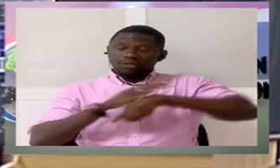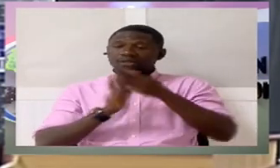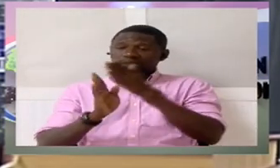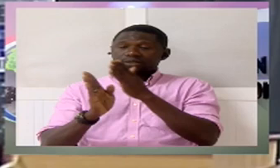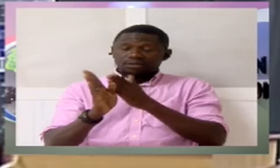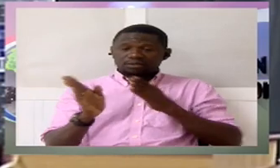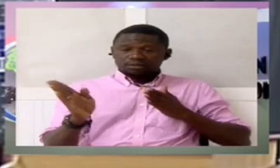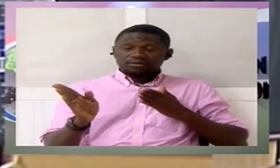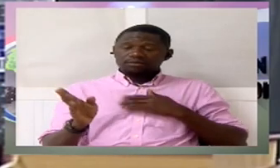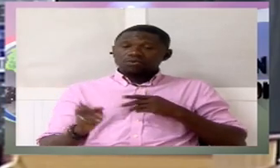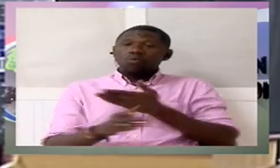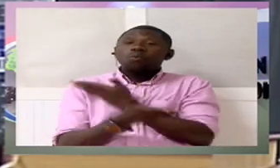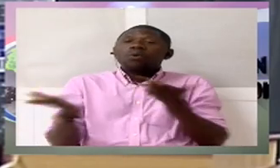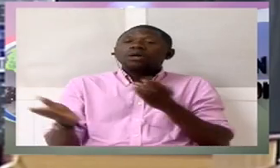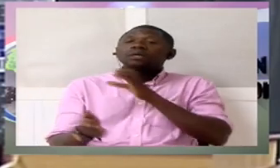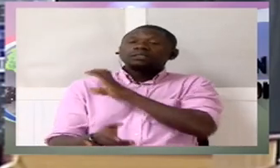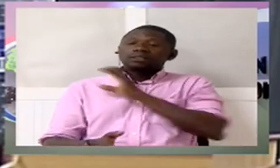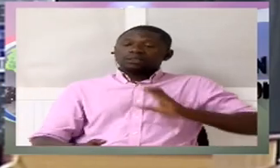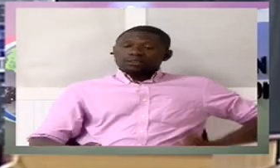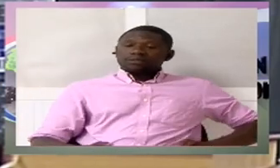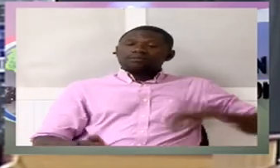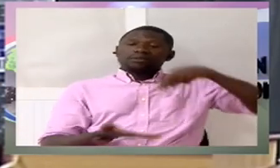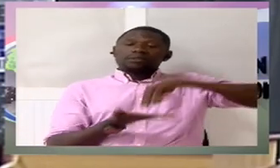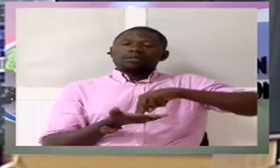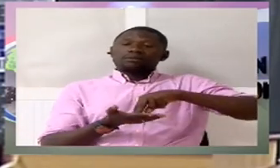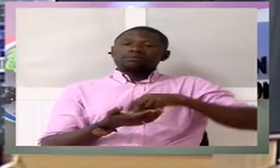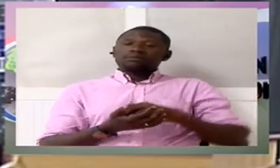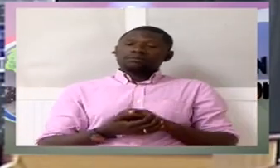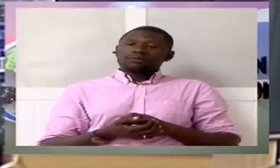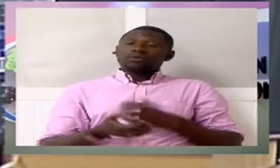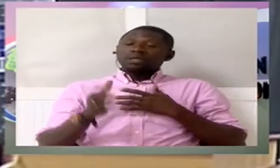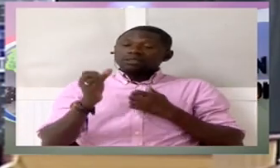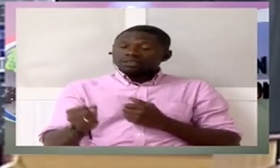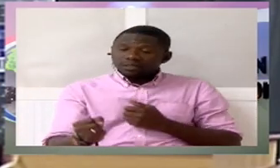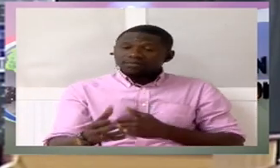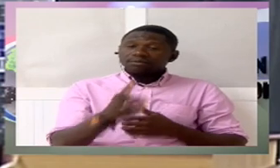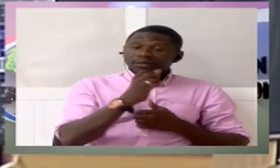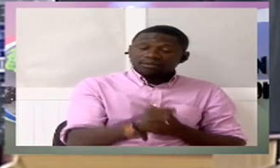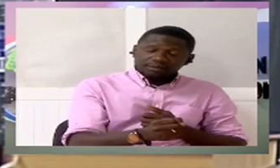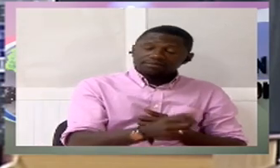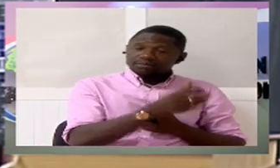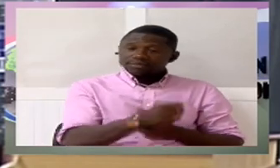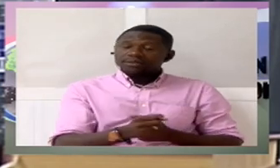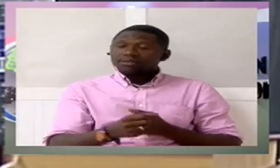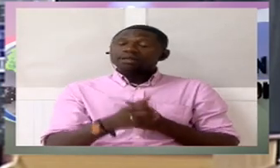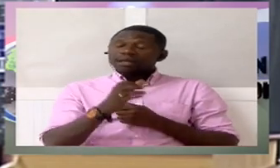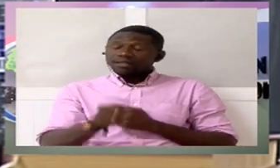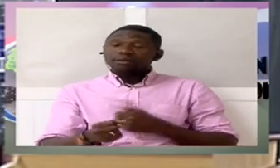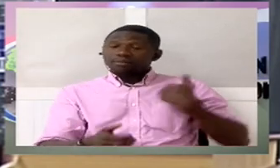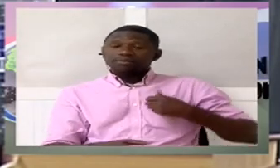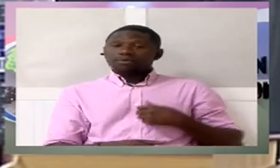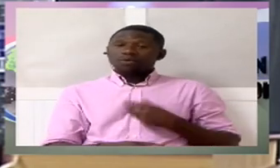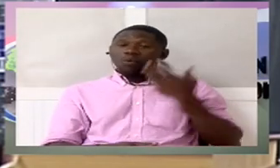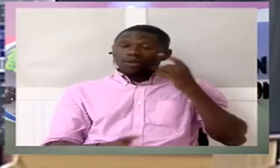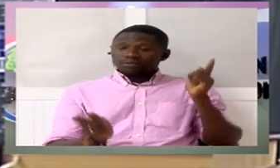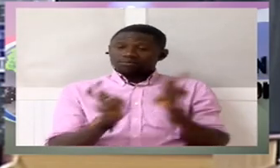line. Say full kalo daming. We are the chiefs. We are standing. Abi bulo di kam mola. He was shaking the hands of people. Birafutata my bulo di